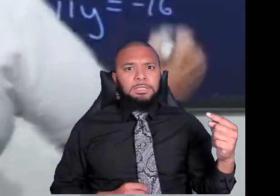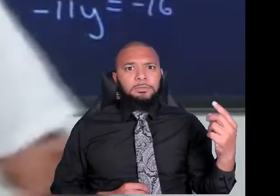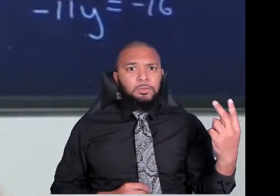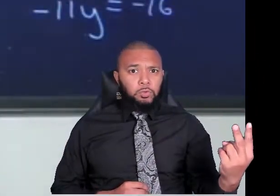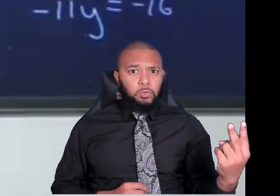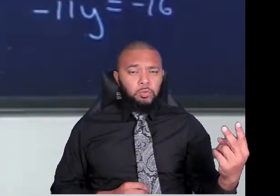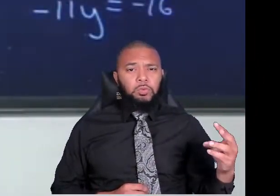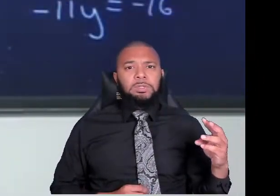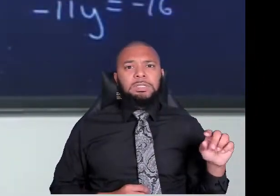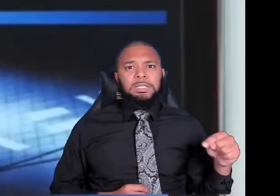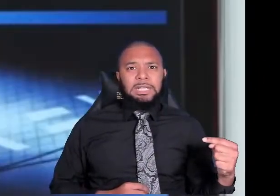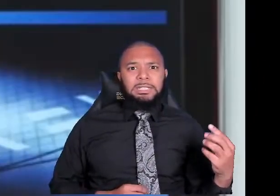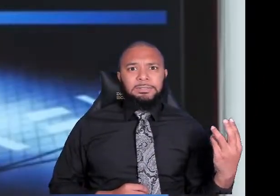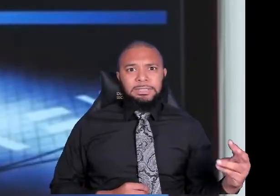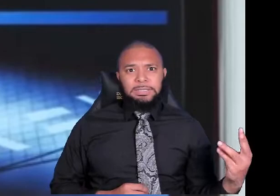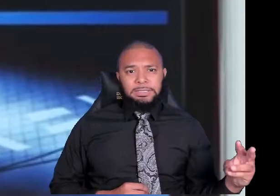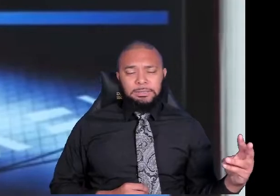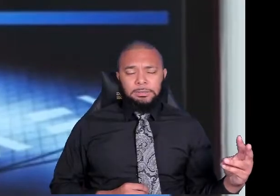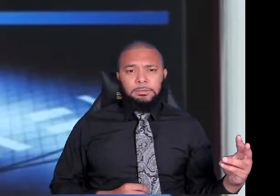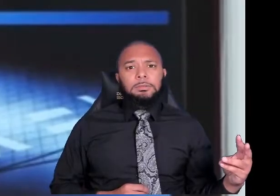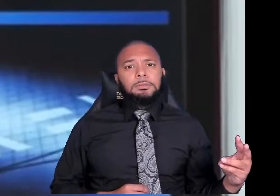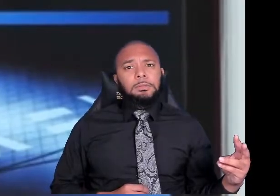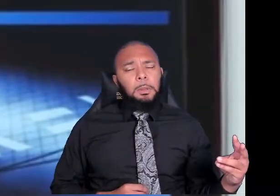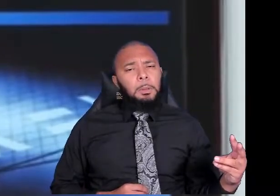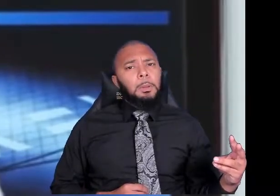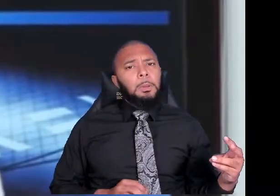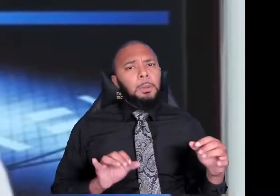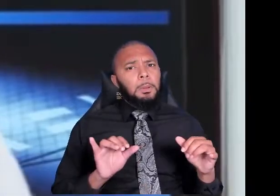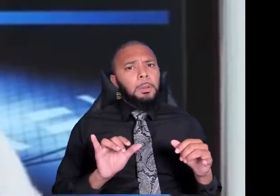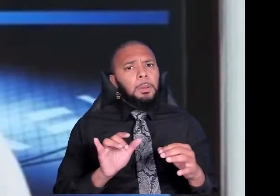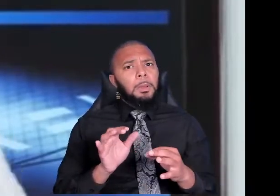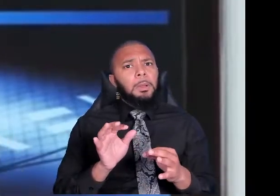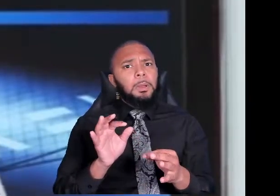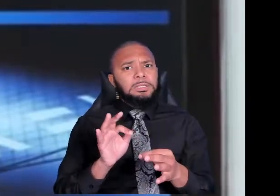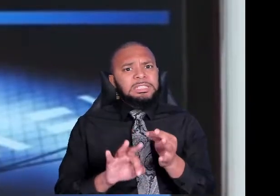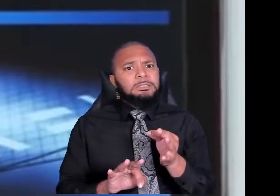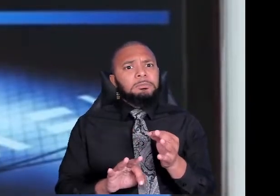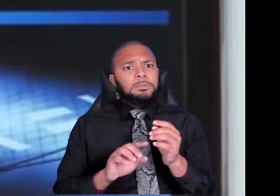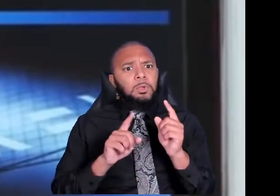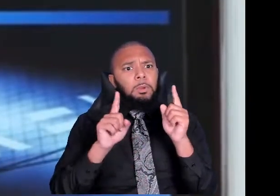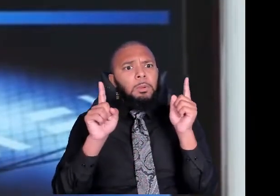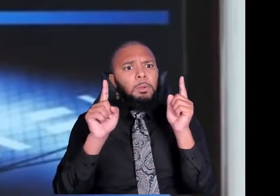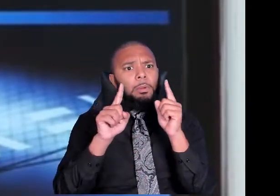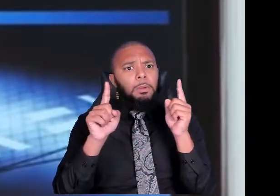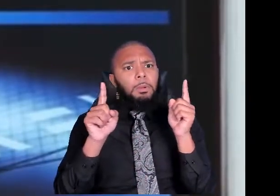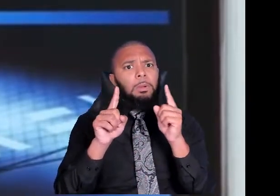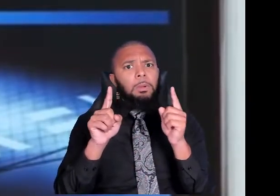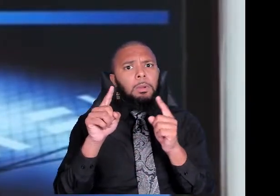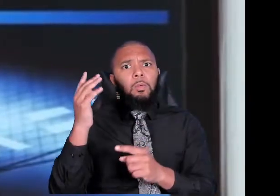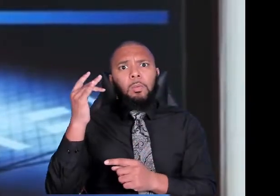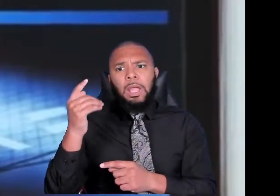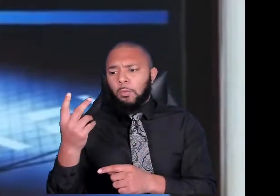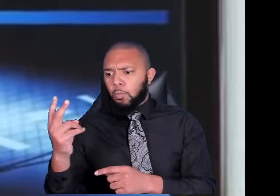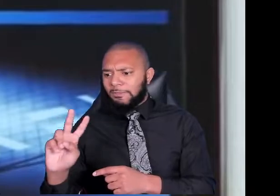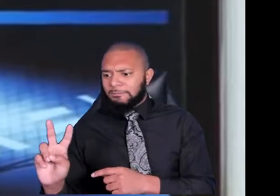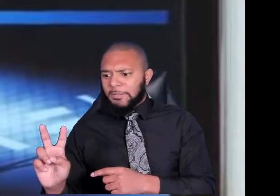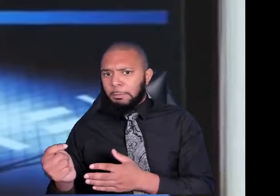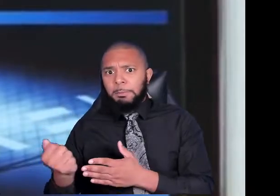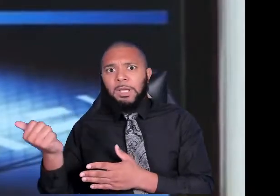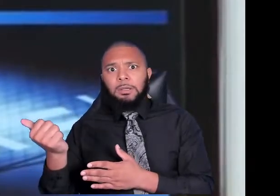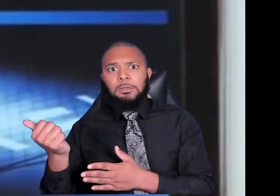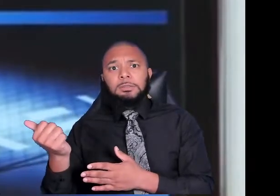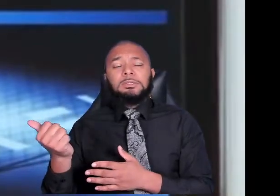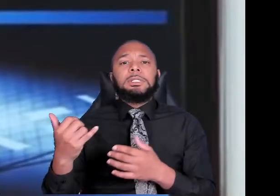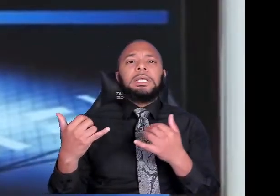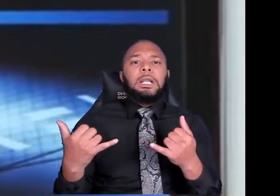16. What a simple little equation we end up with once we eliminate one of the variables. All I have to do now